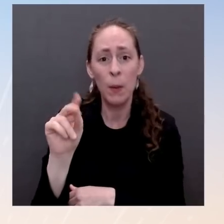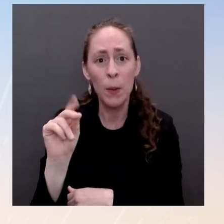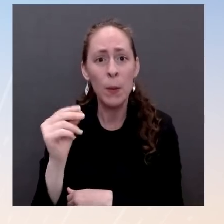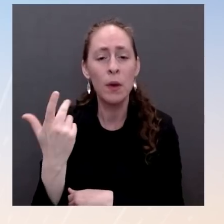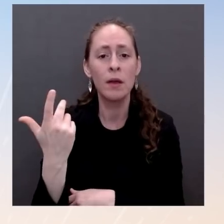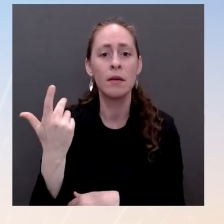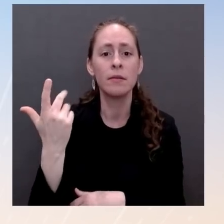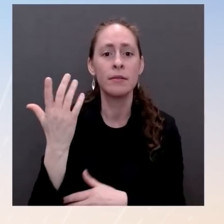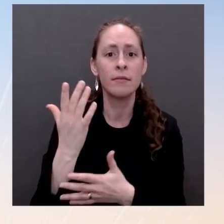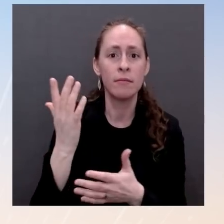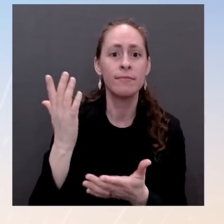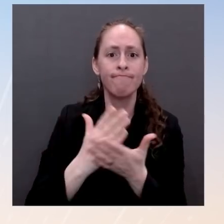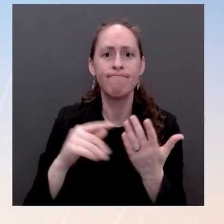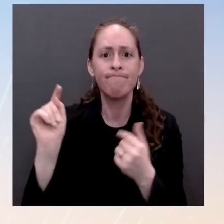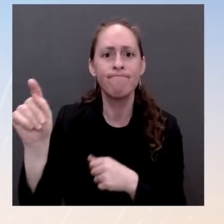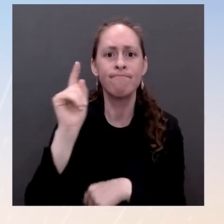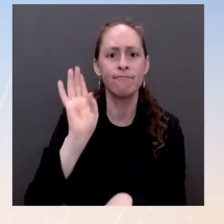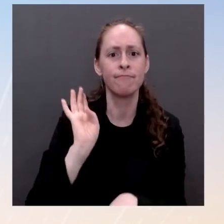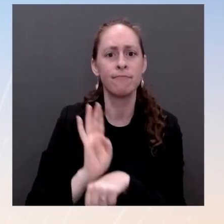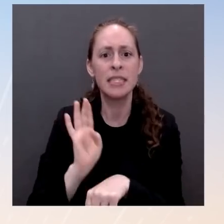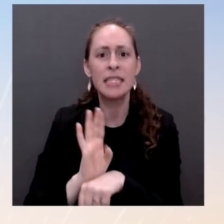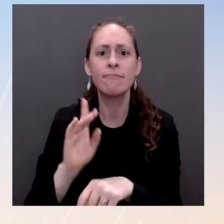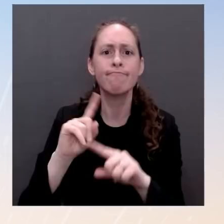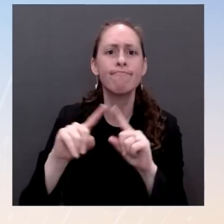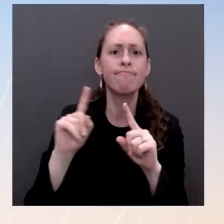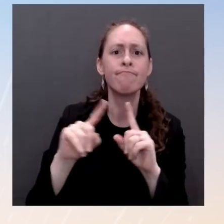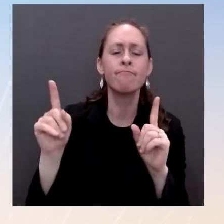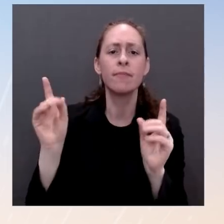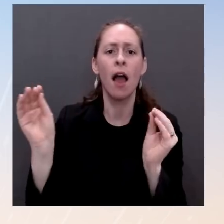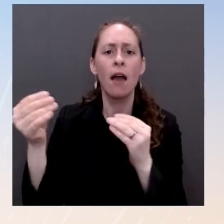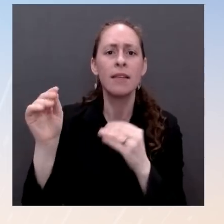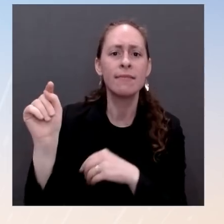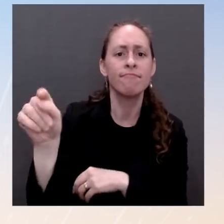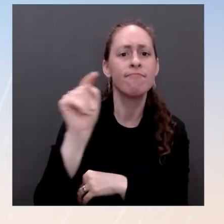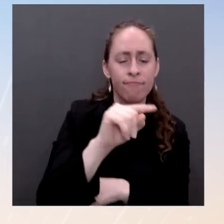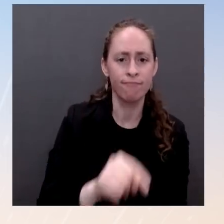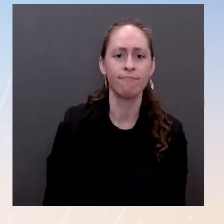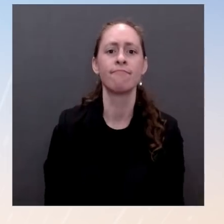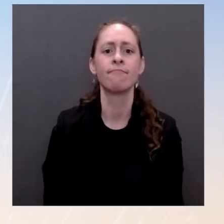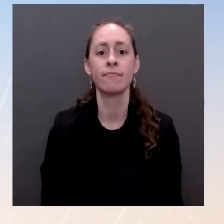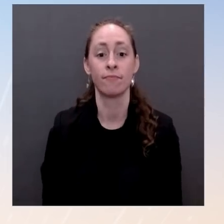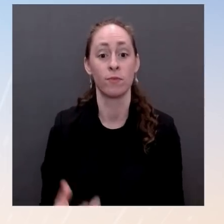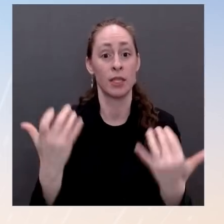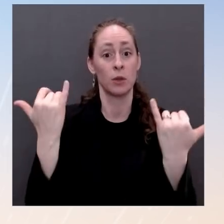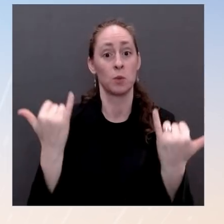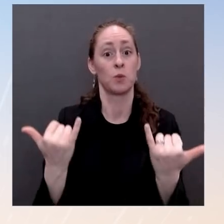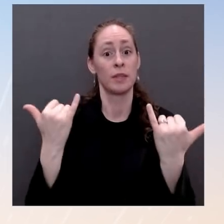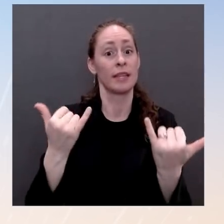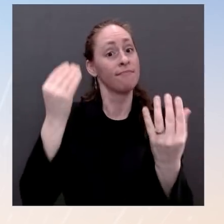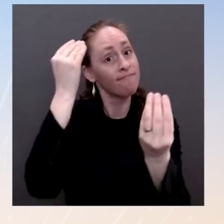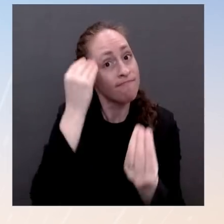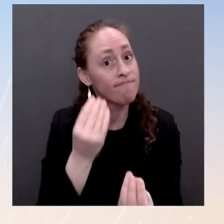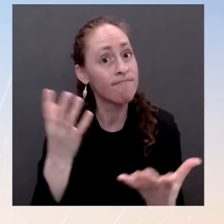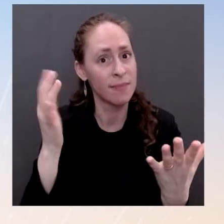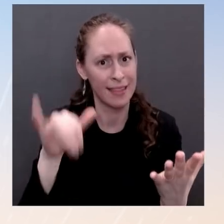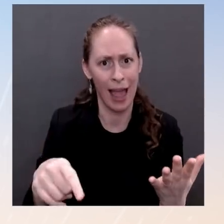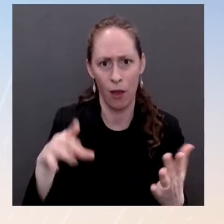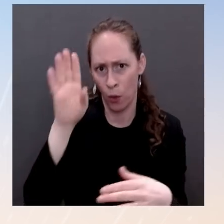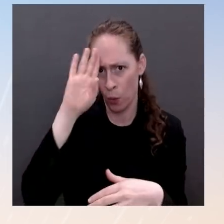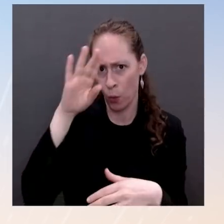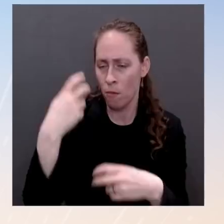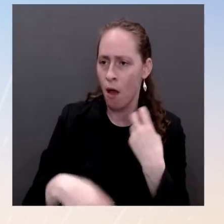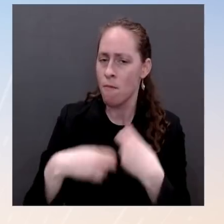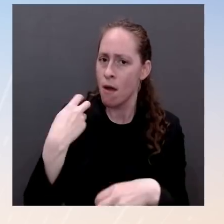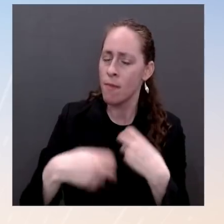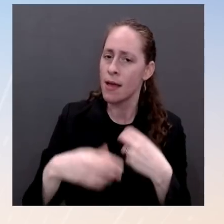problem the FCC is starting to fix today. And second, a competition update that is relevant for our national security. Today, the Department of